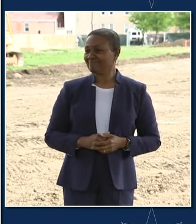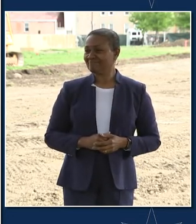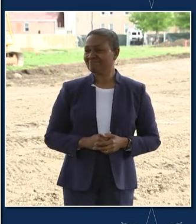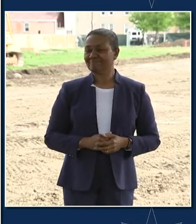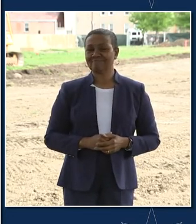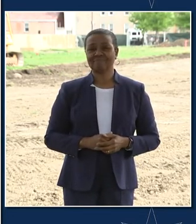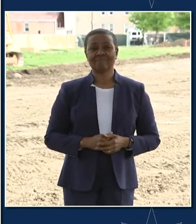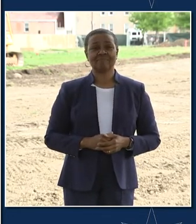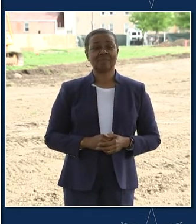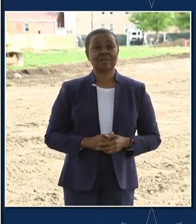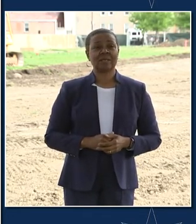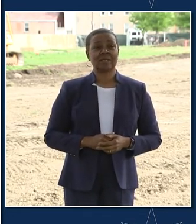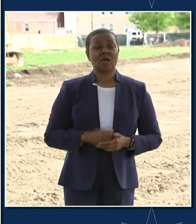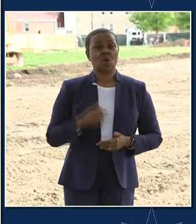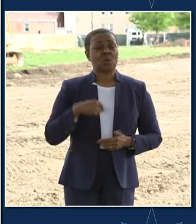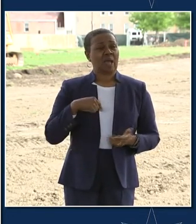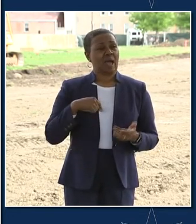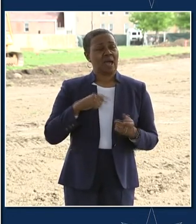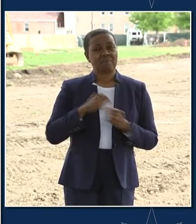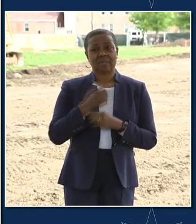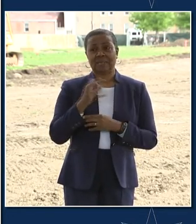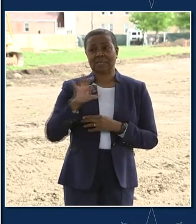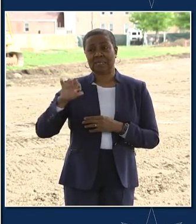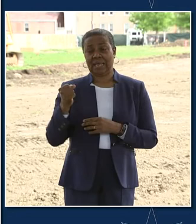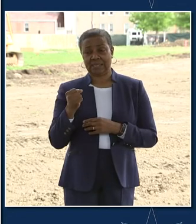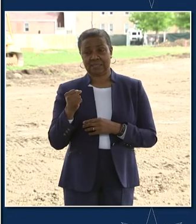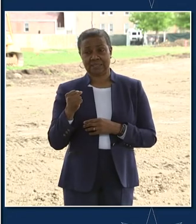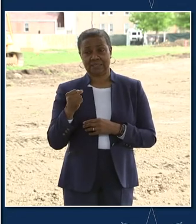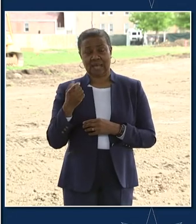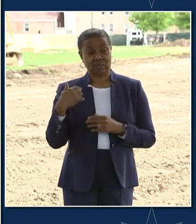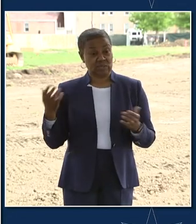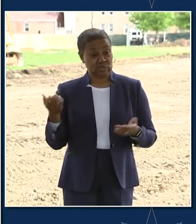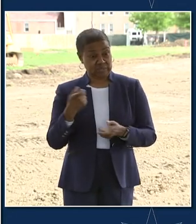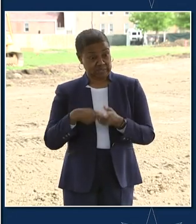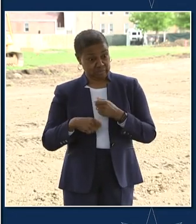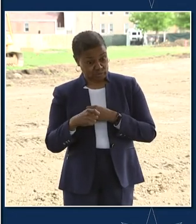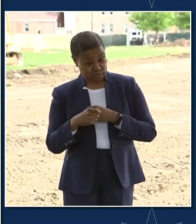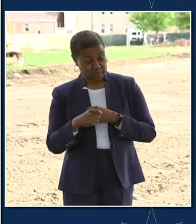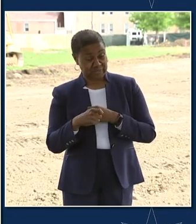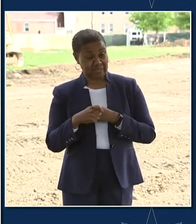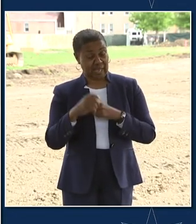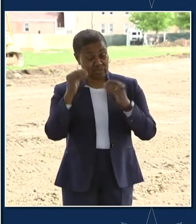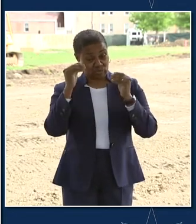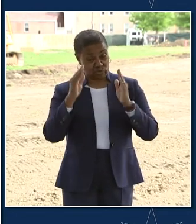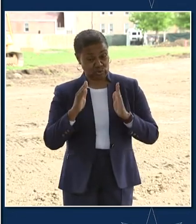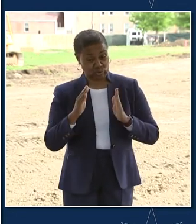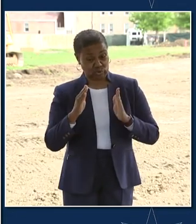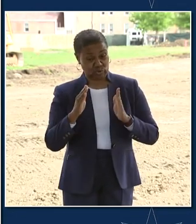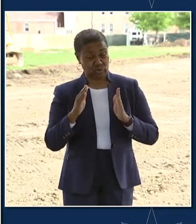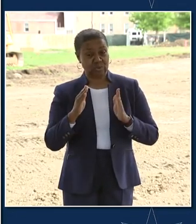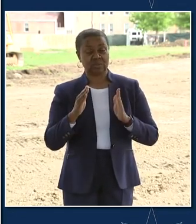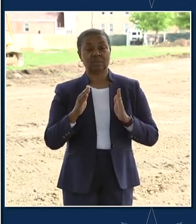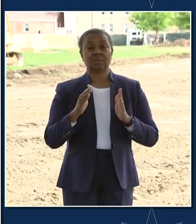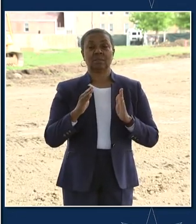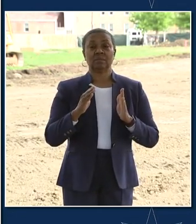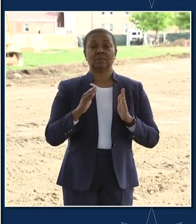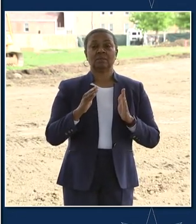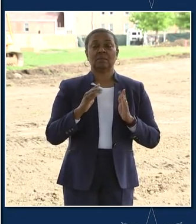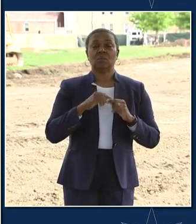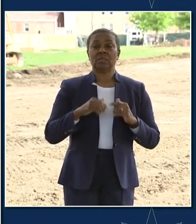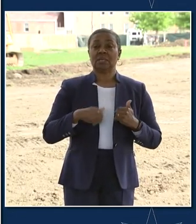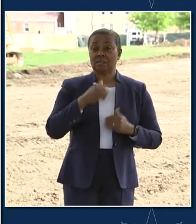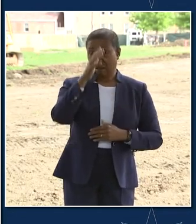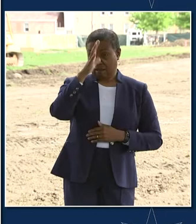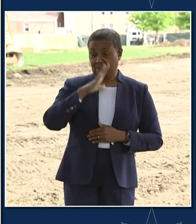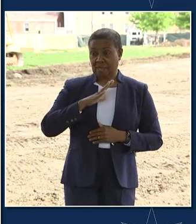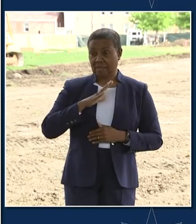When I was doing my master's in the mid-90s, I was here substituting as a teacher when a young